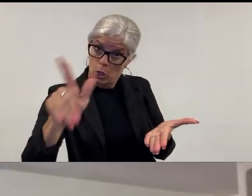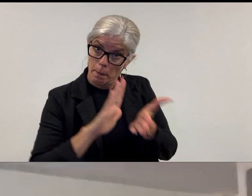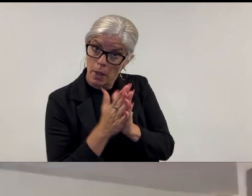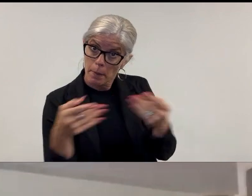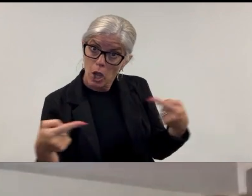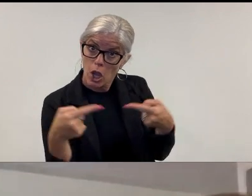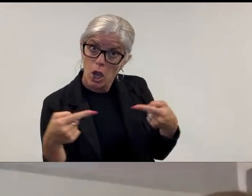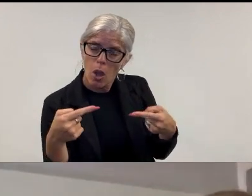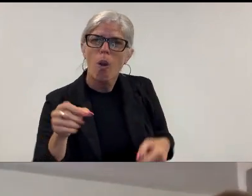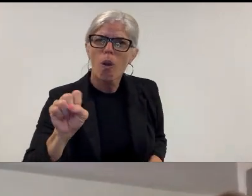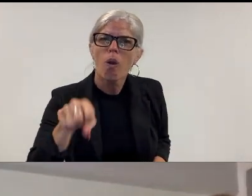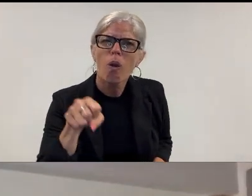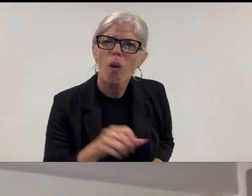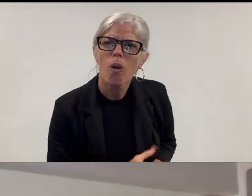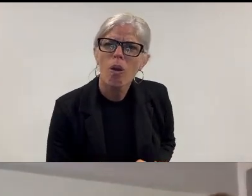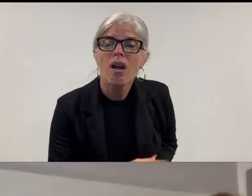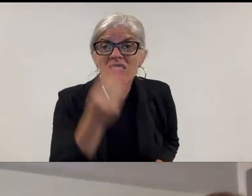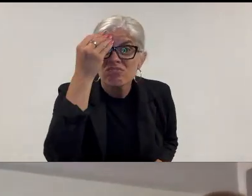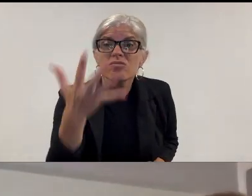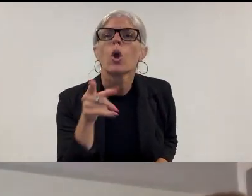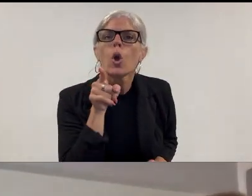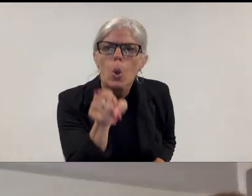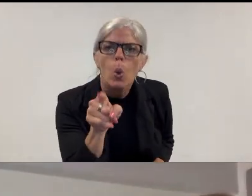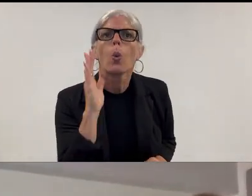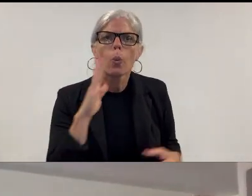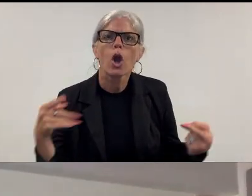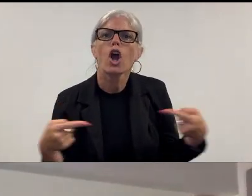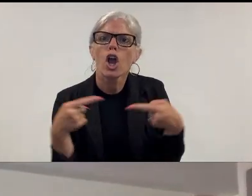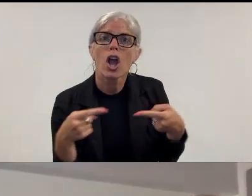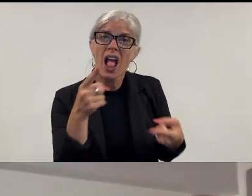bed for 5 days and even without